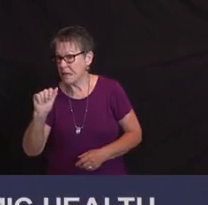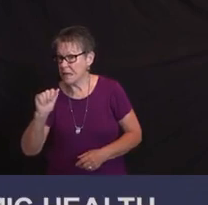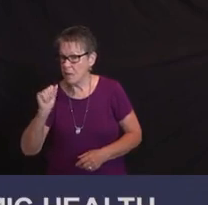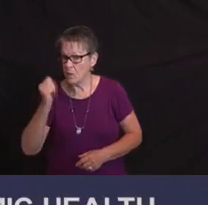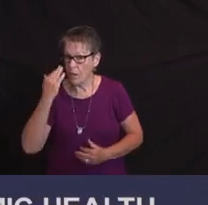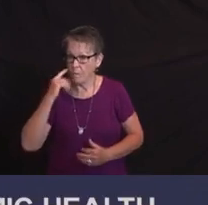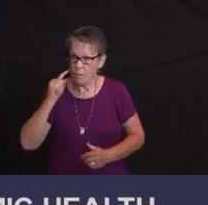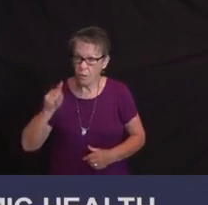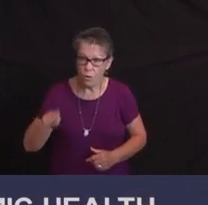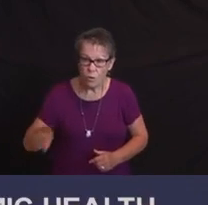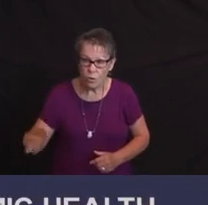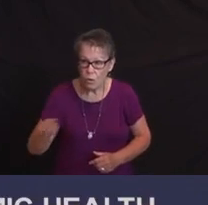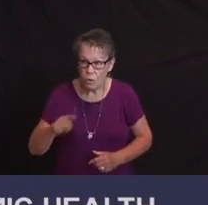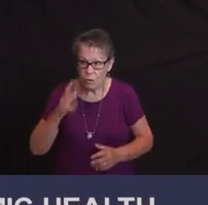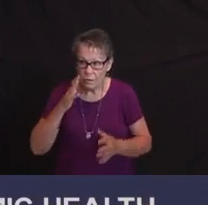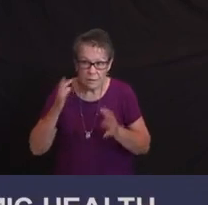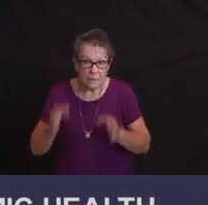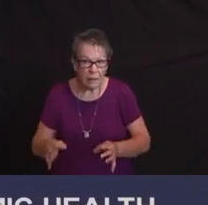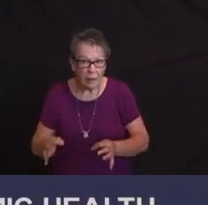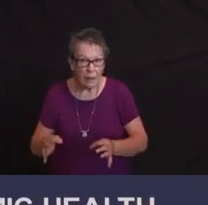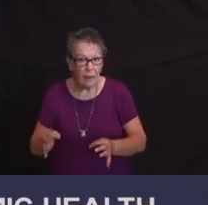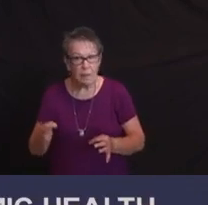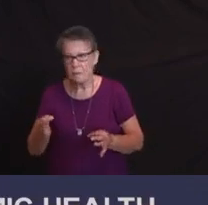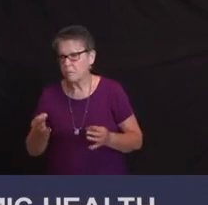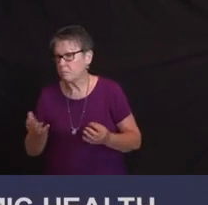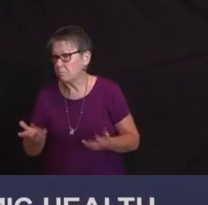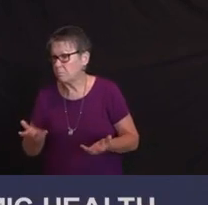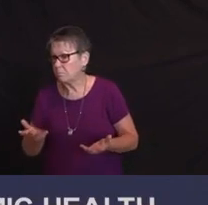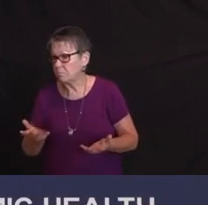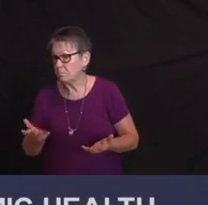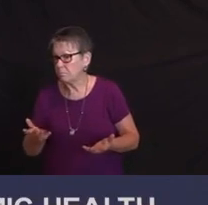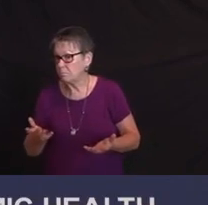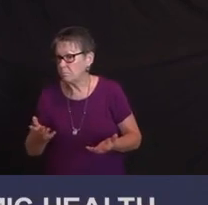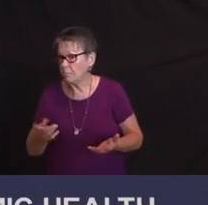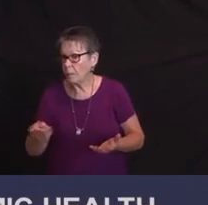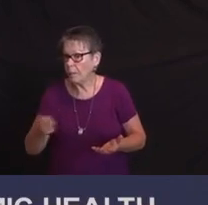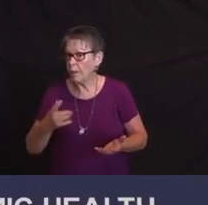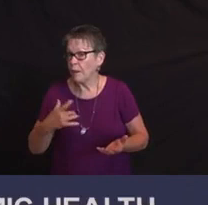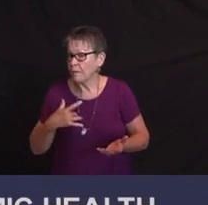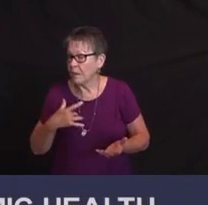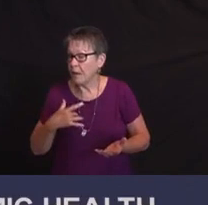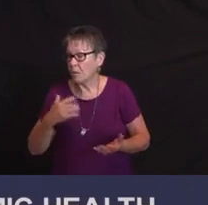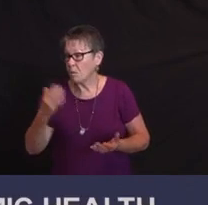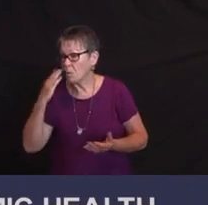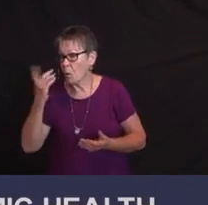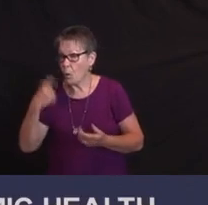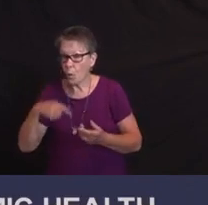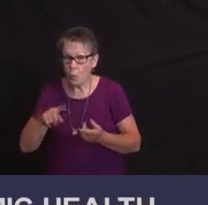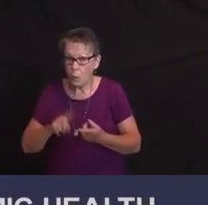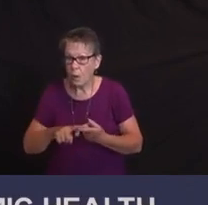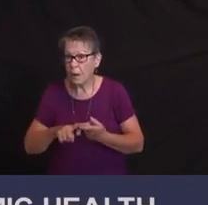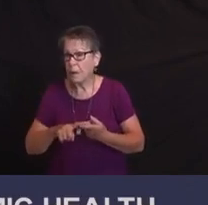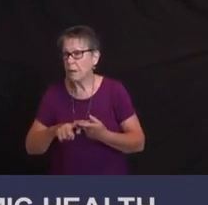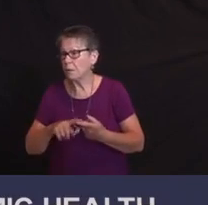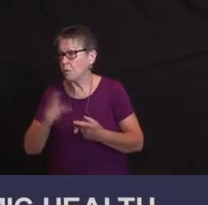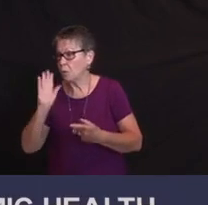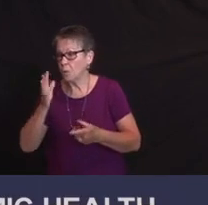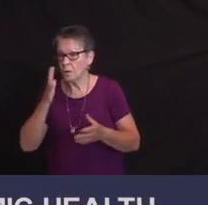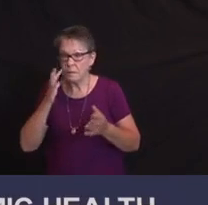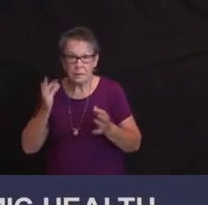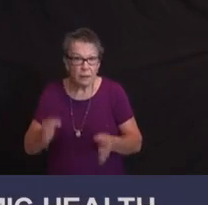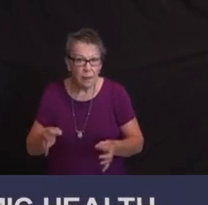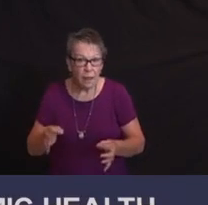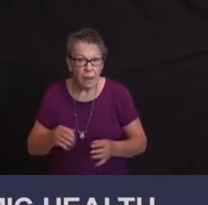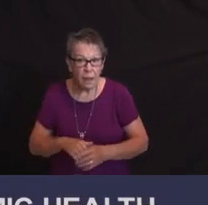the issue, and I'm wondering if you have any sort of estimate for when that might come. And then lastly, on corrections,